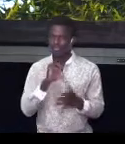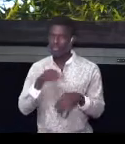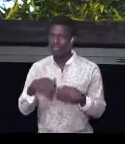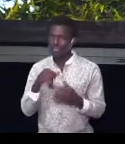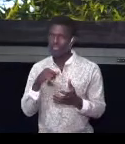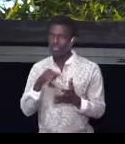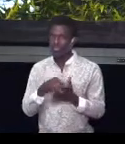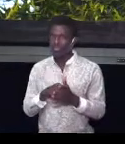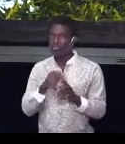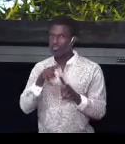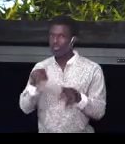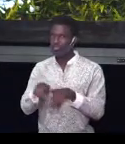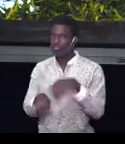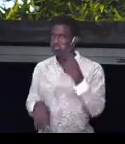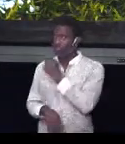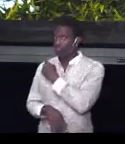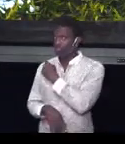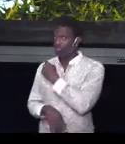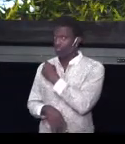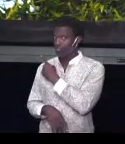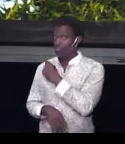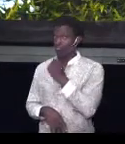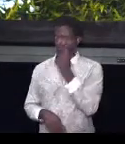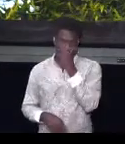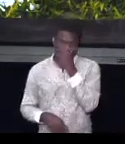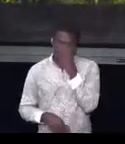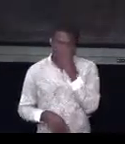is how fertilizer looks like.